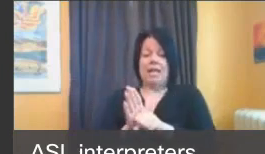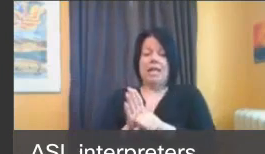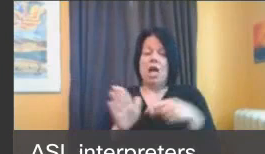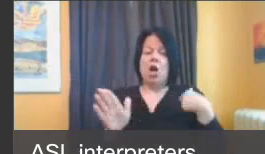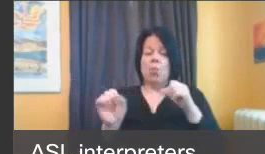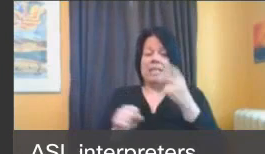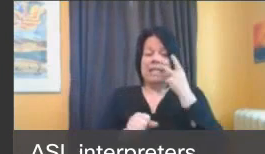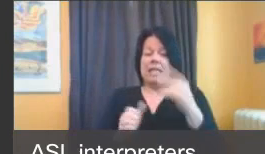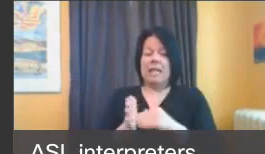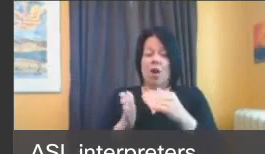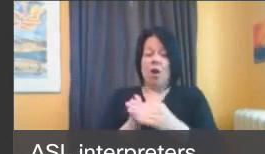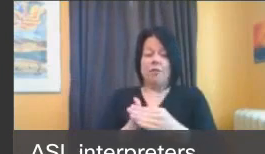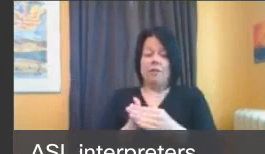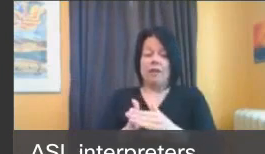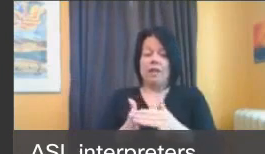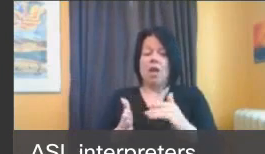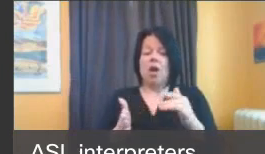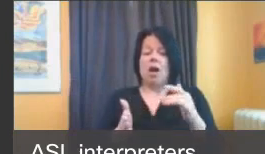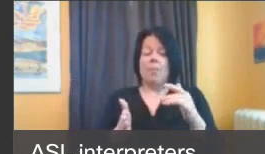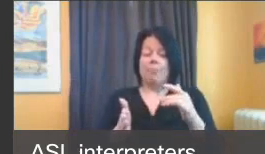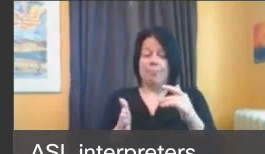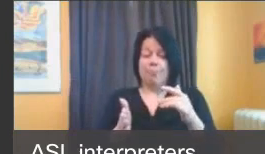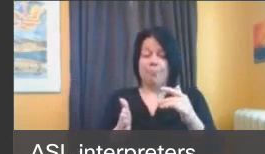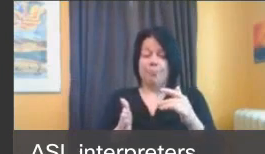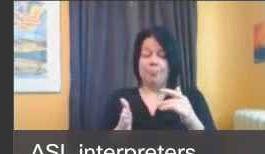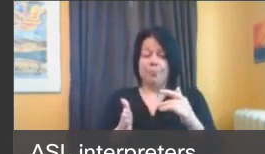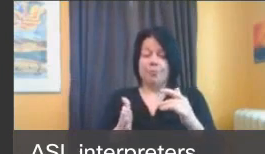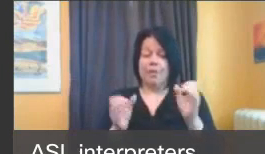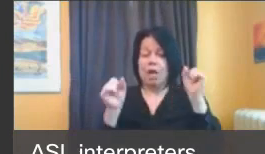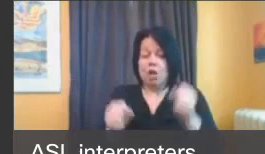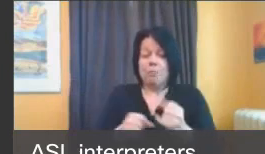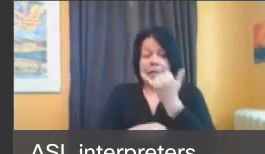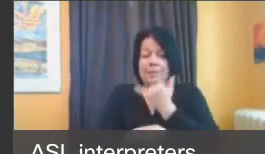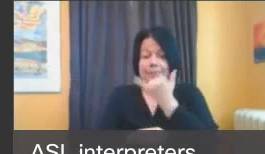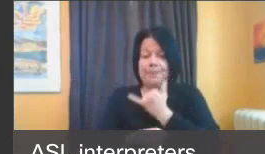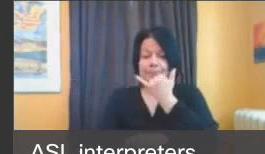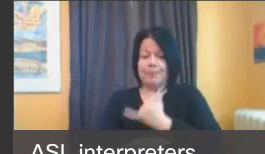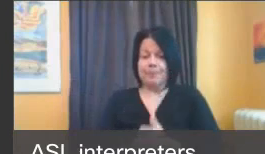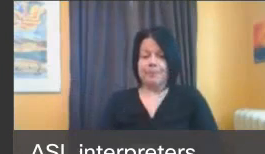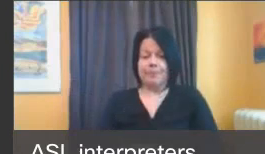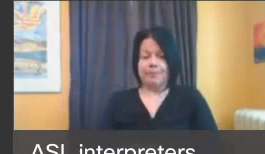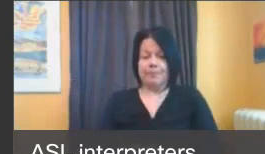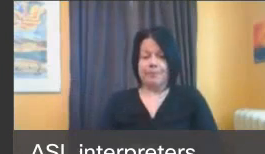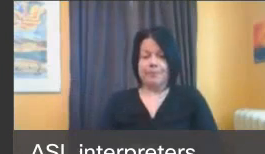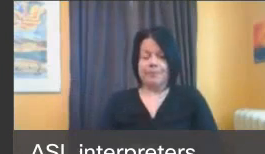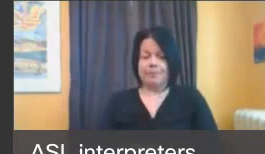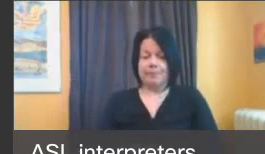this a lot, are what could be a clerical error, especially at our driver's